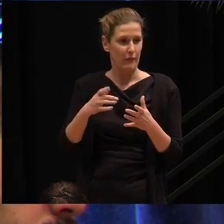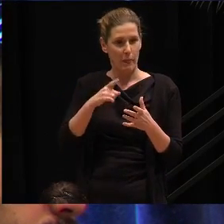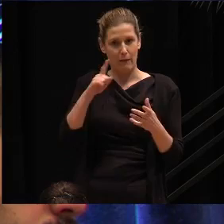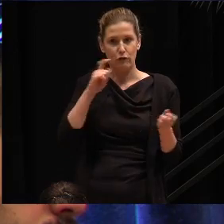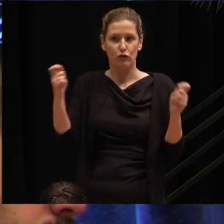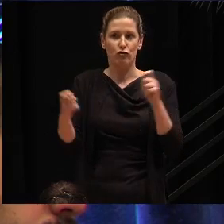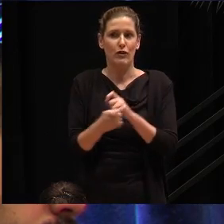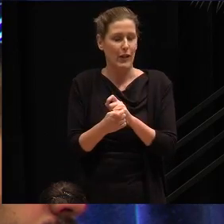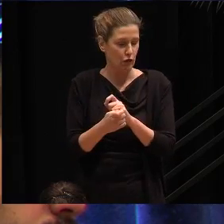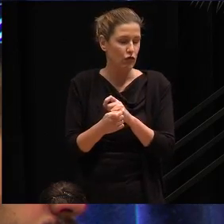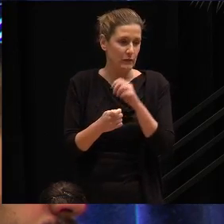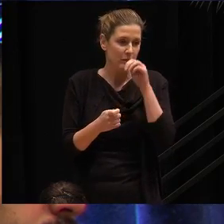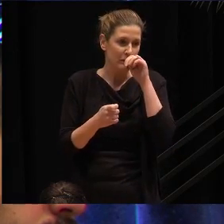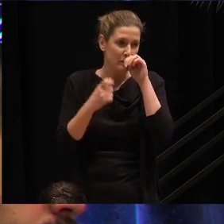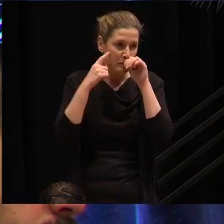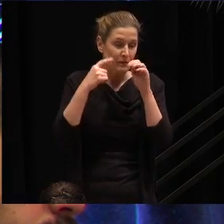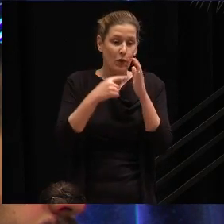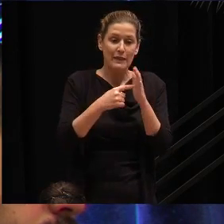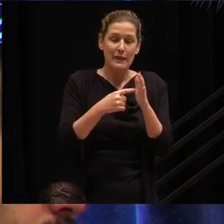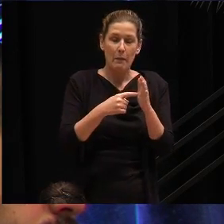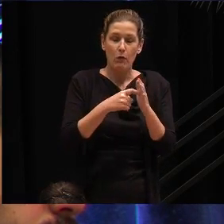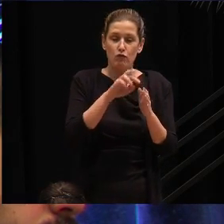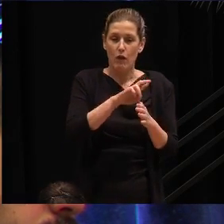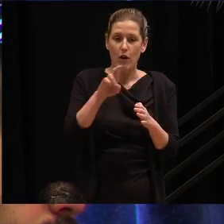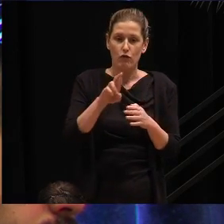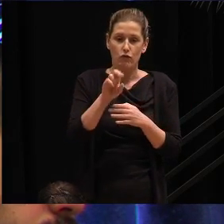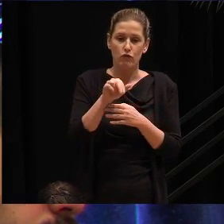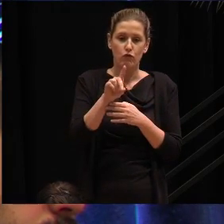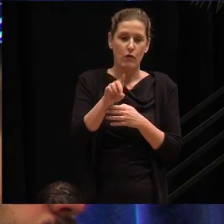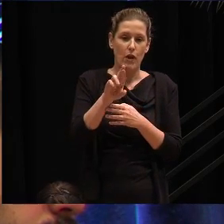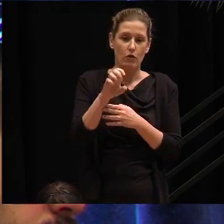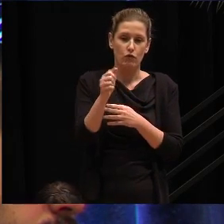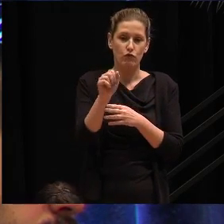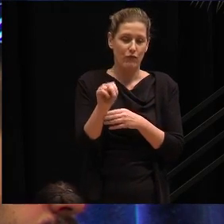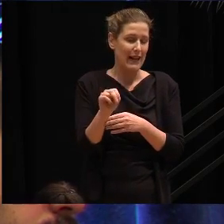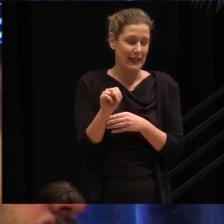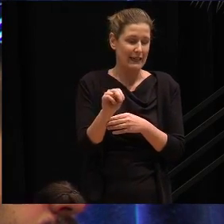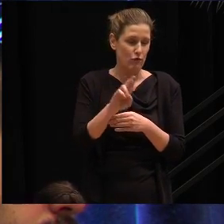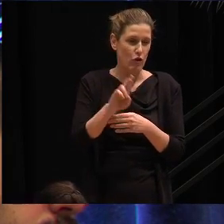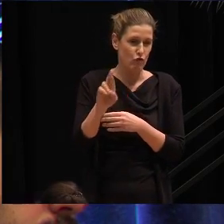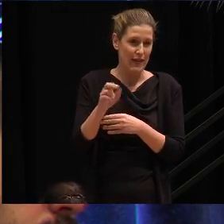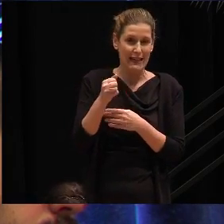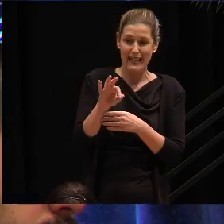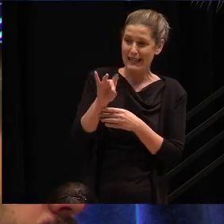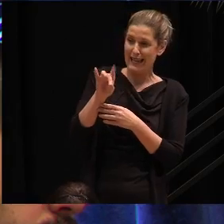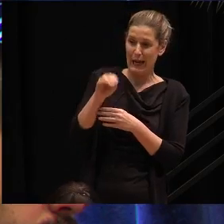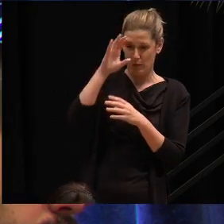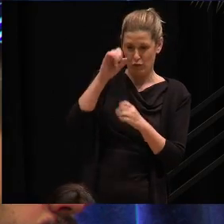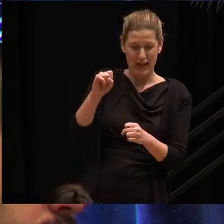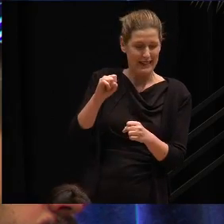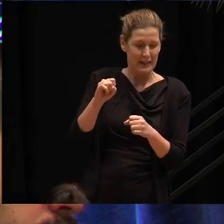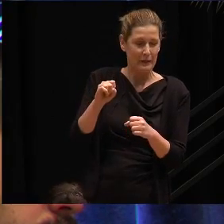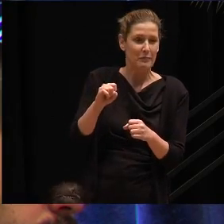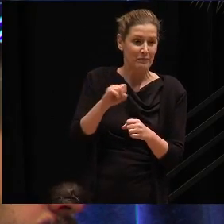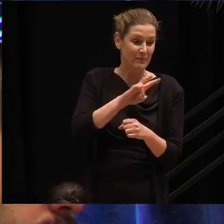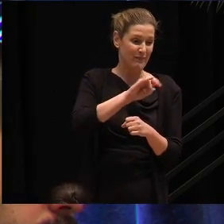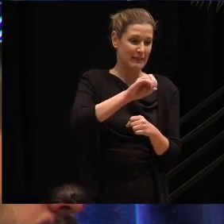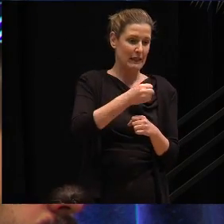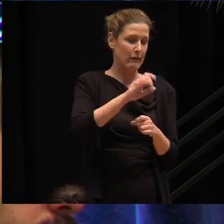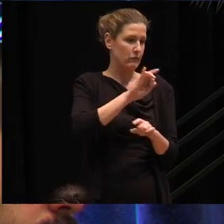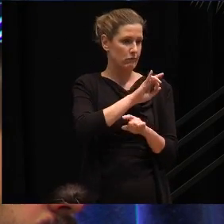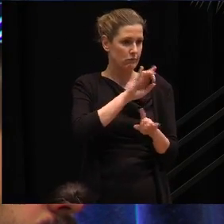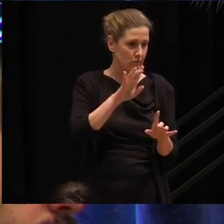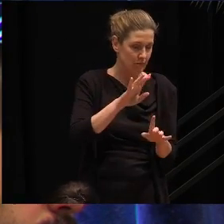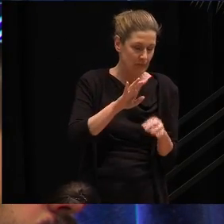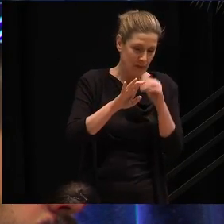example, Ronald Reagan in 1980, after a horrible decade of the 70s, you